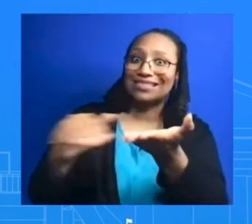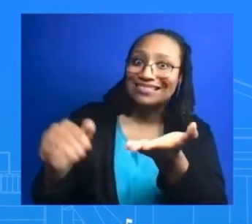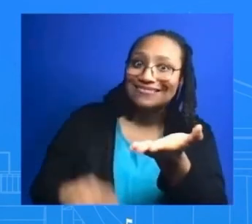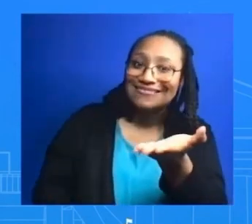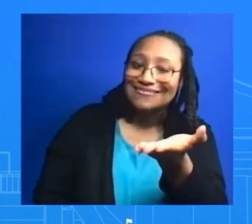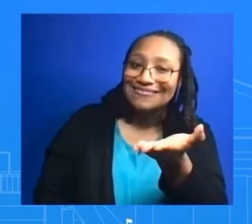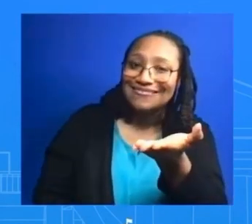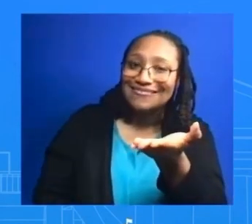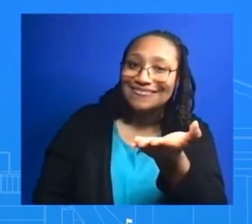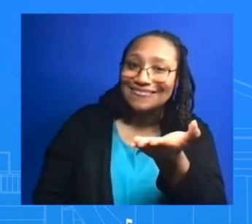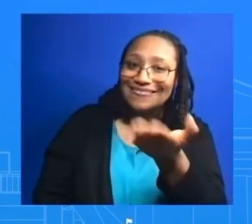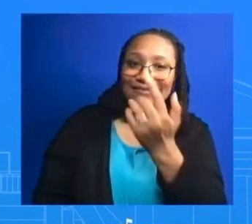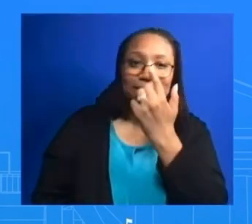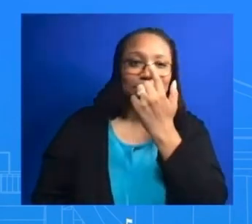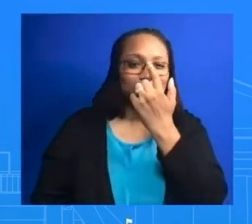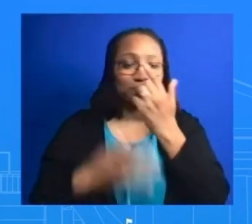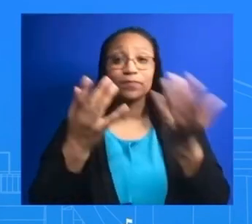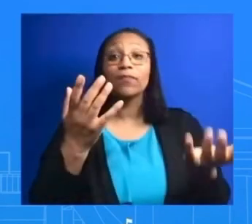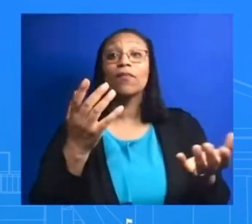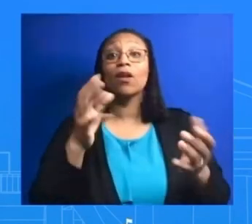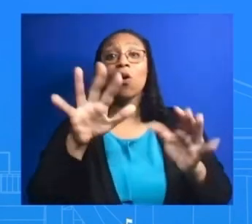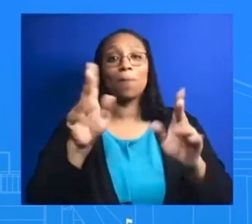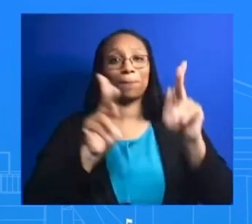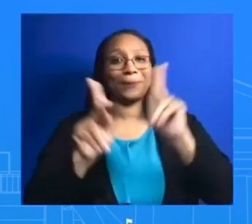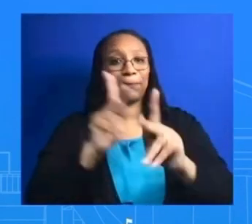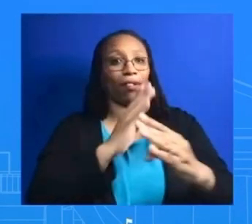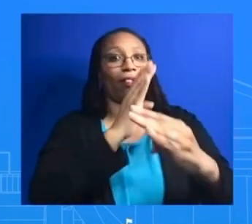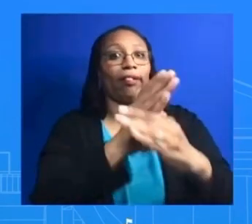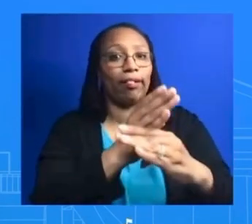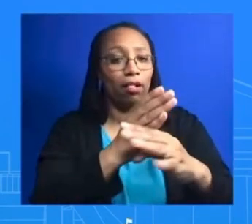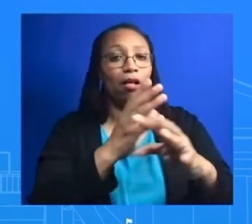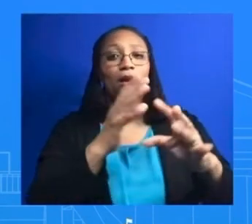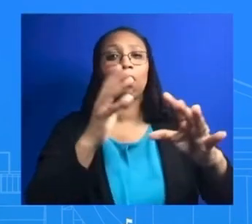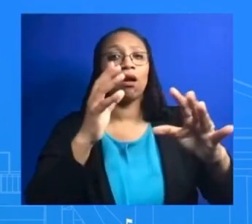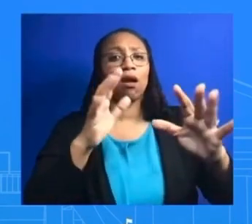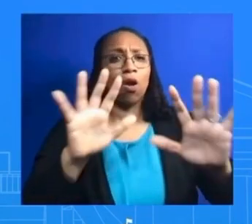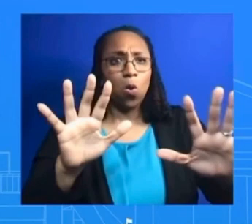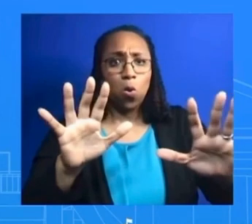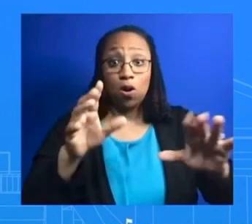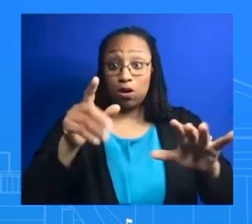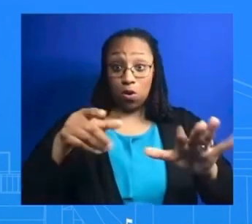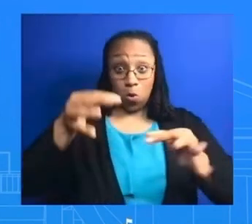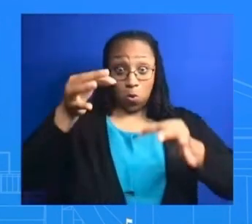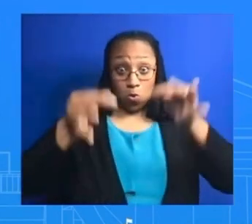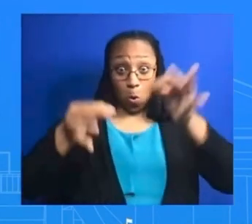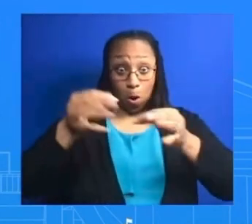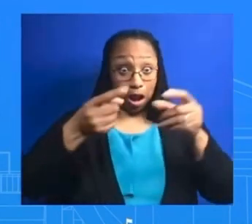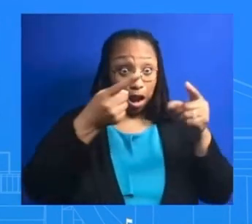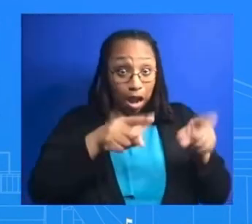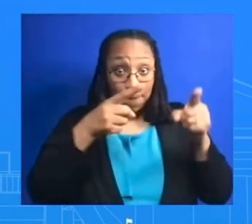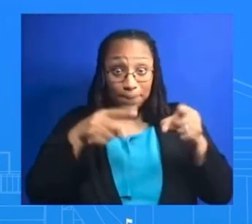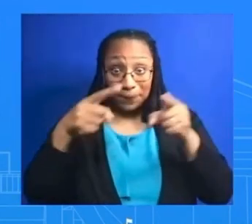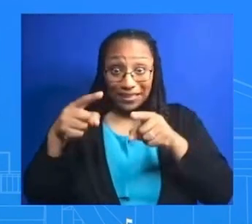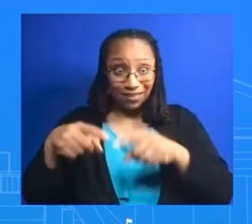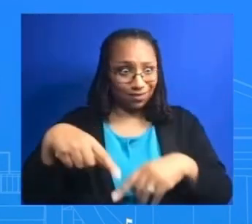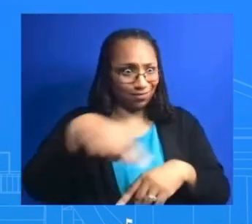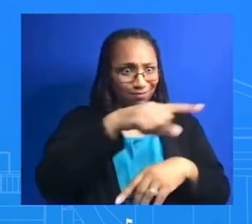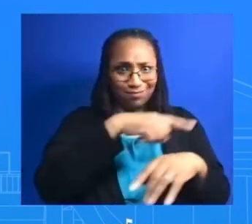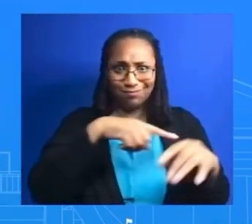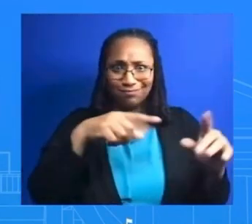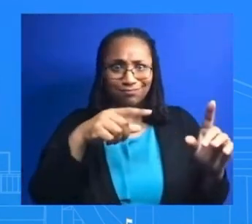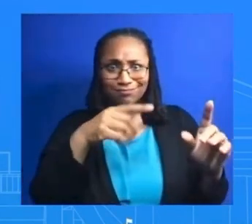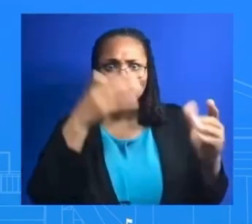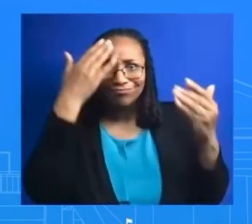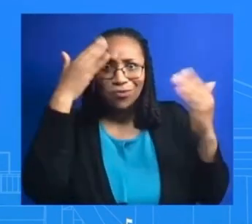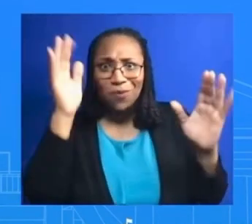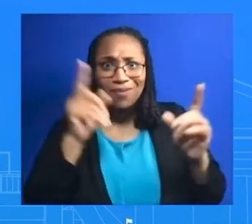When the court process was happening, you didn't have an answer. Right, but we didn't know that the court was going to enjoin us from actually doing debt relief. That was still an open question at the time.